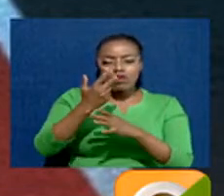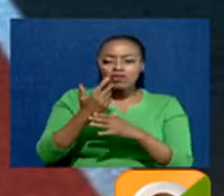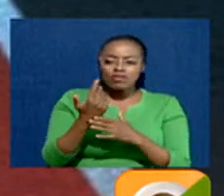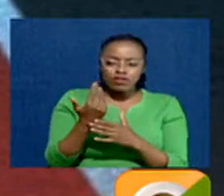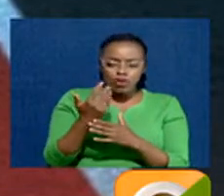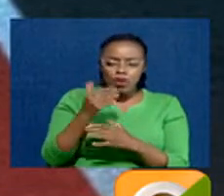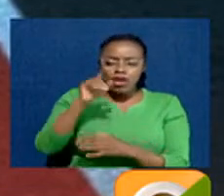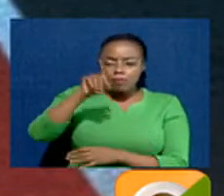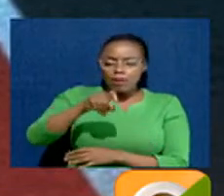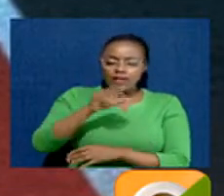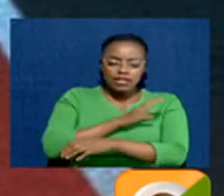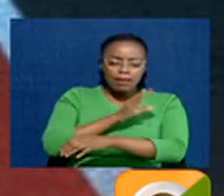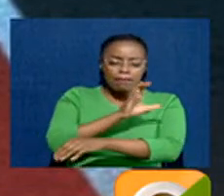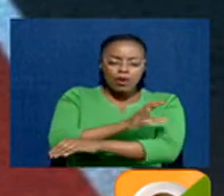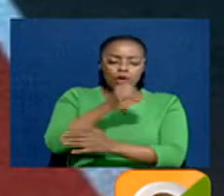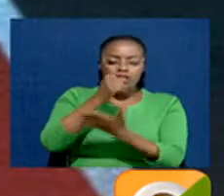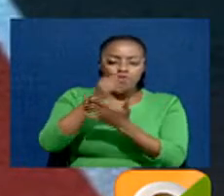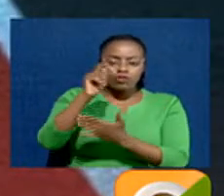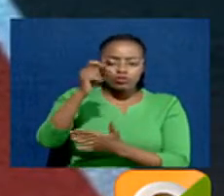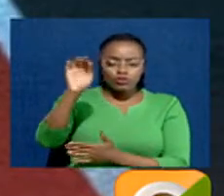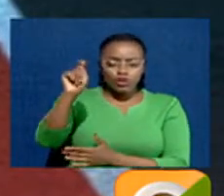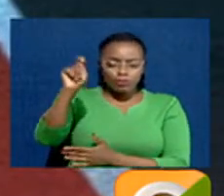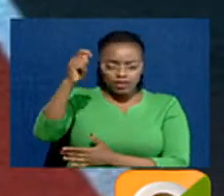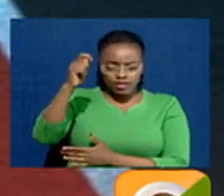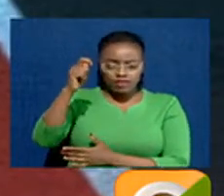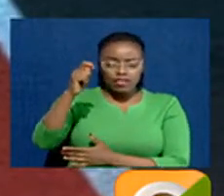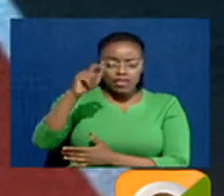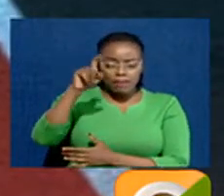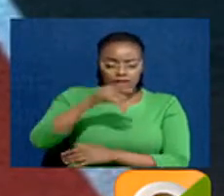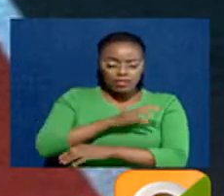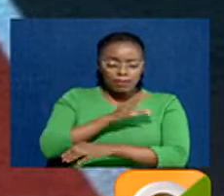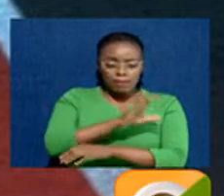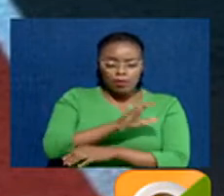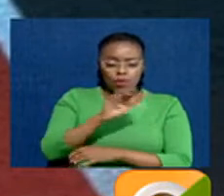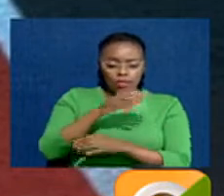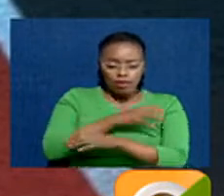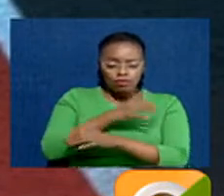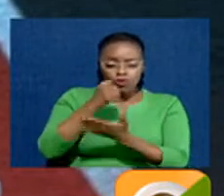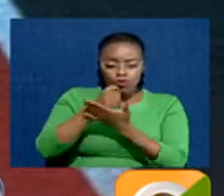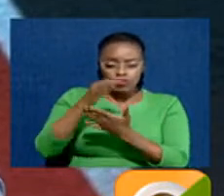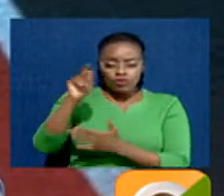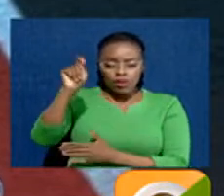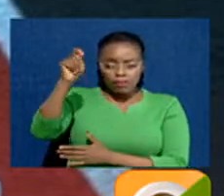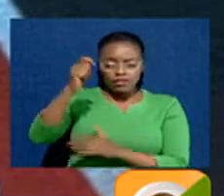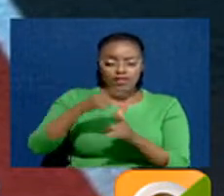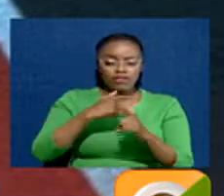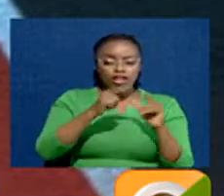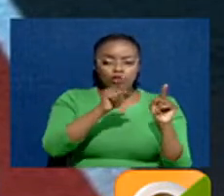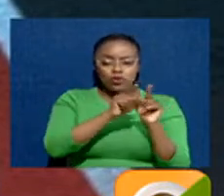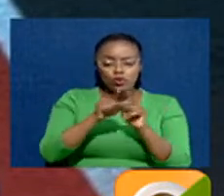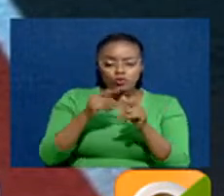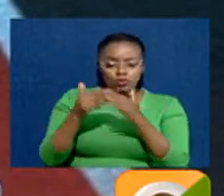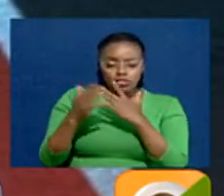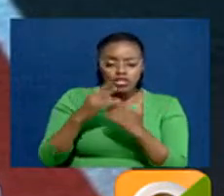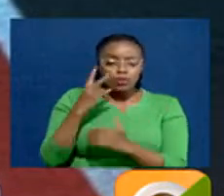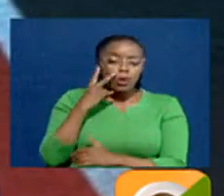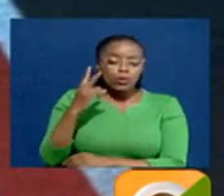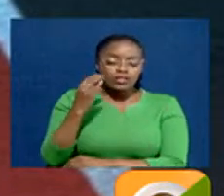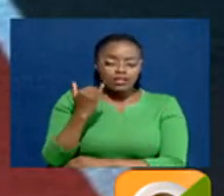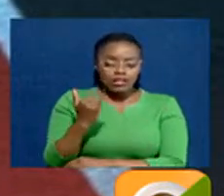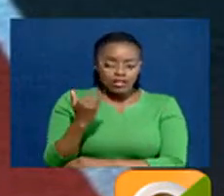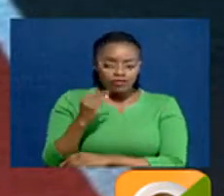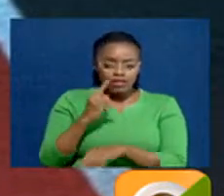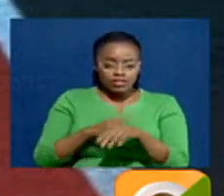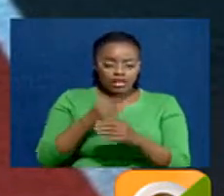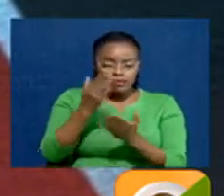where you have to empower the office of the president's of the president in a certain way. And what we see when